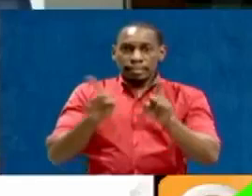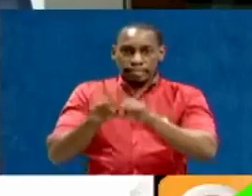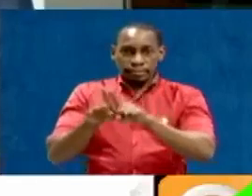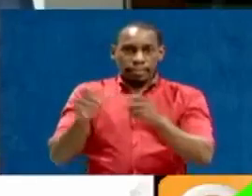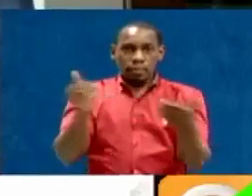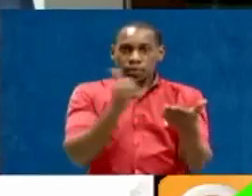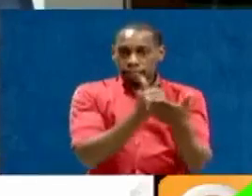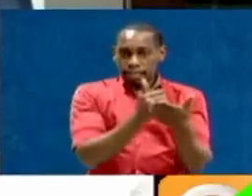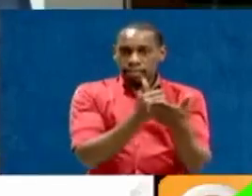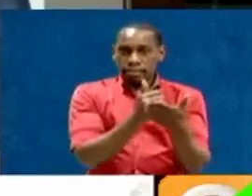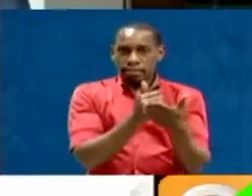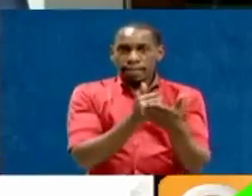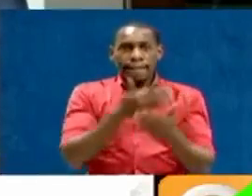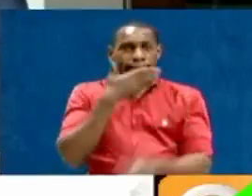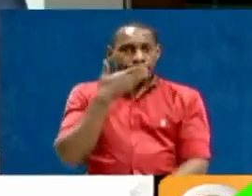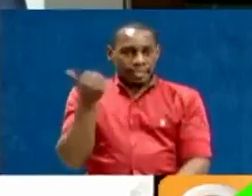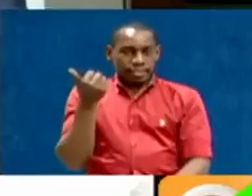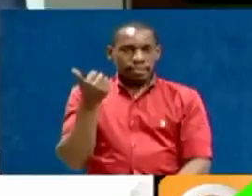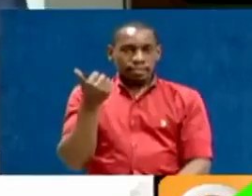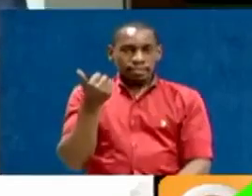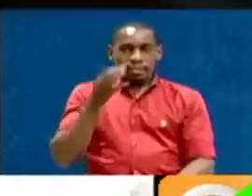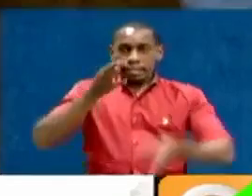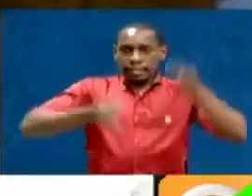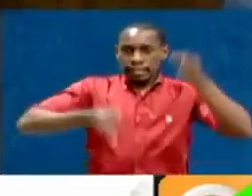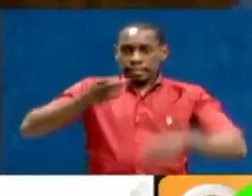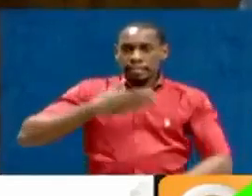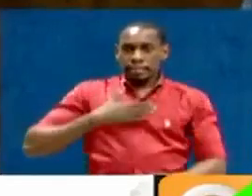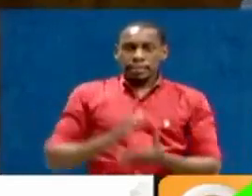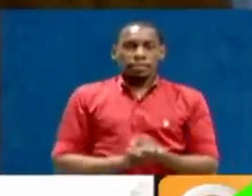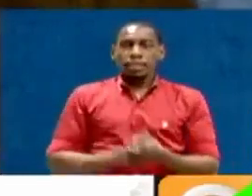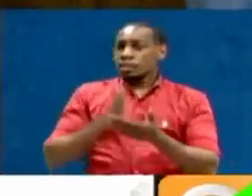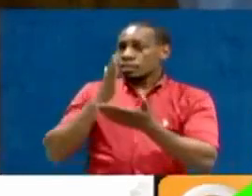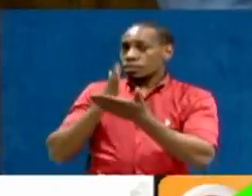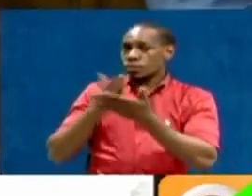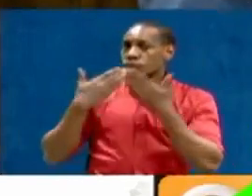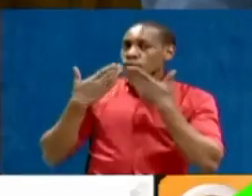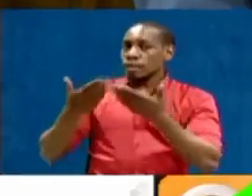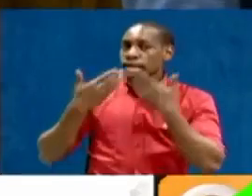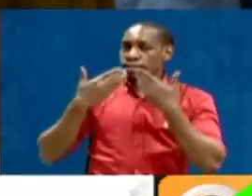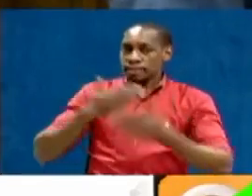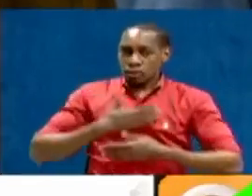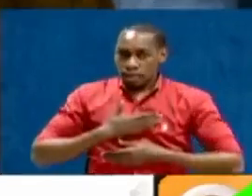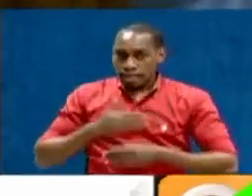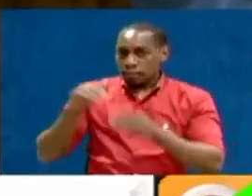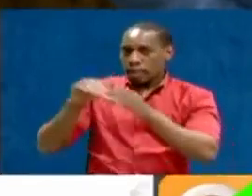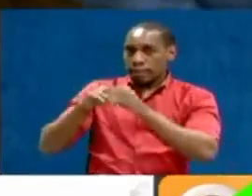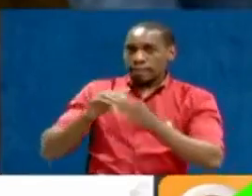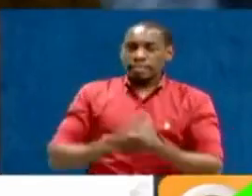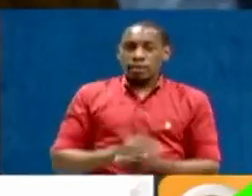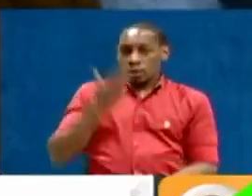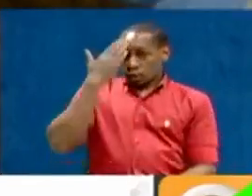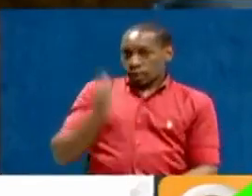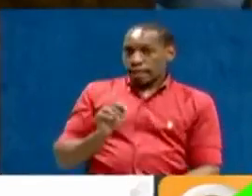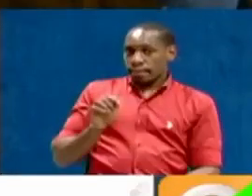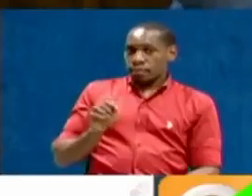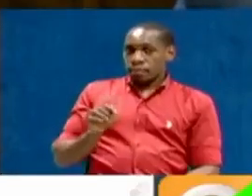office to the best of my judgment. Indeed, to thank the honorable members,